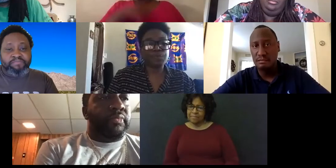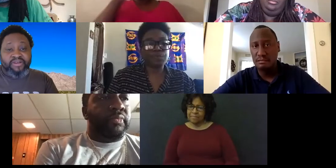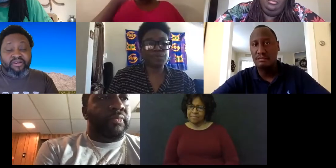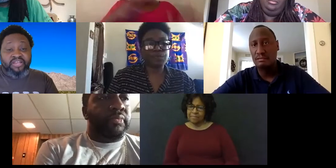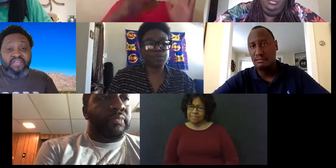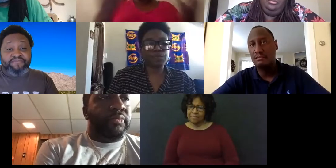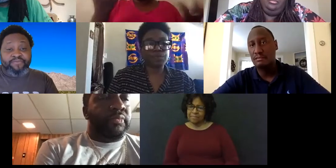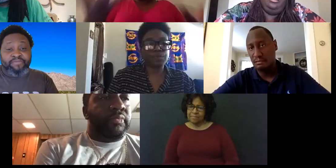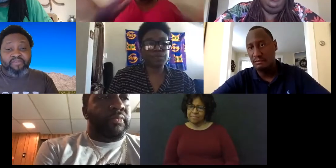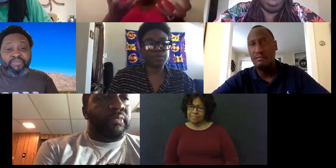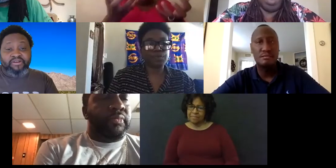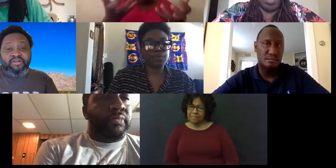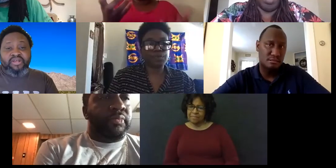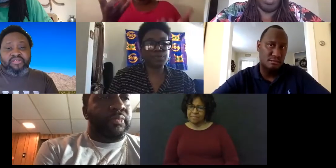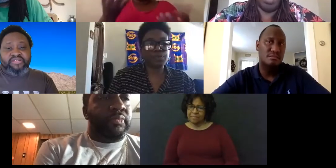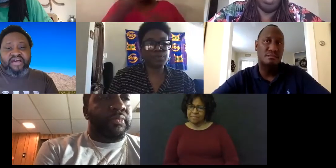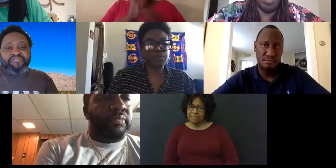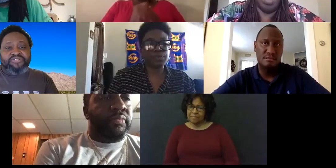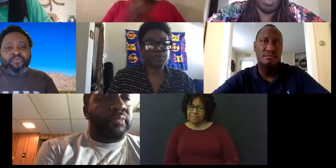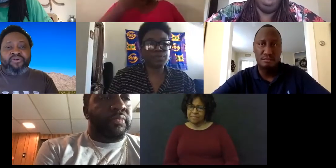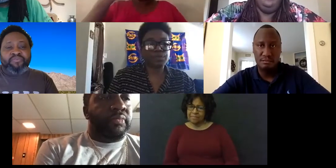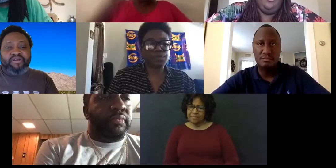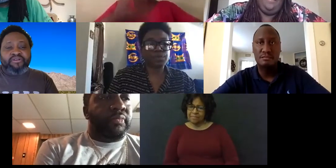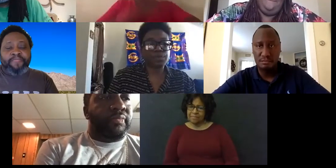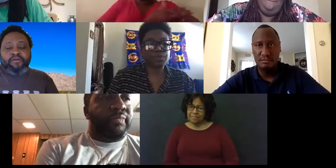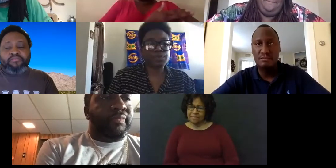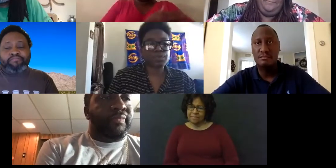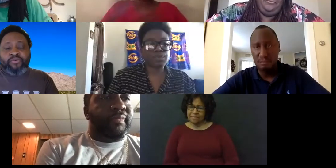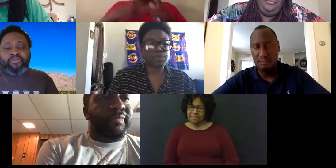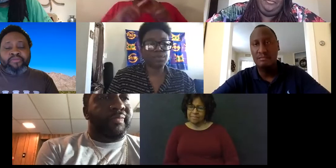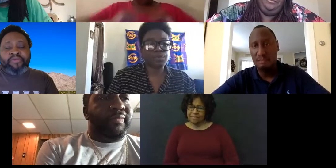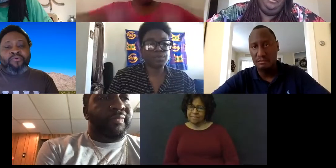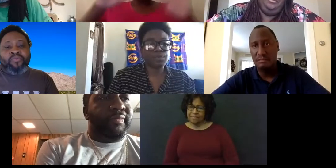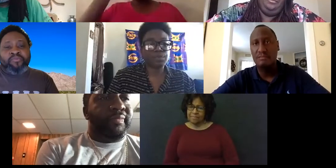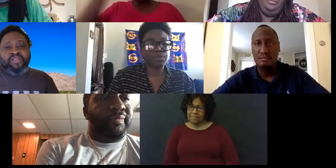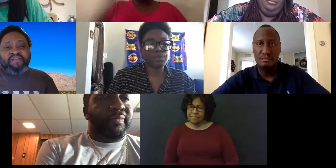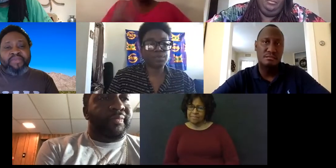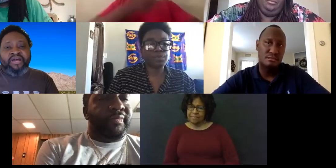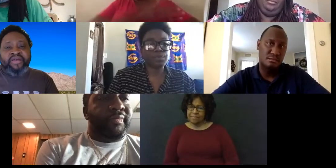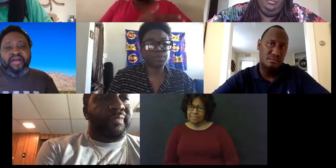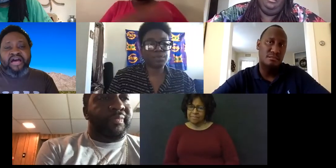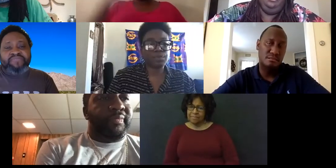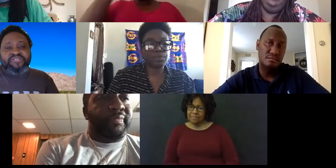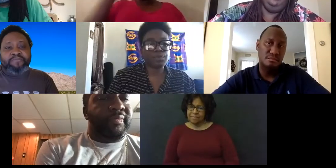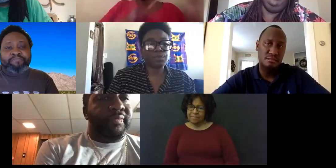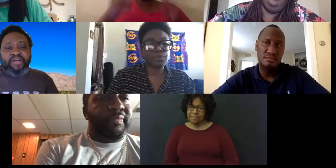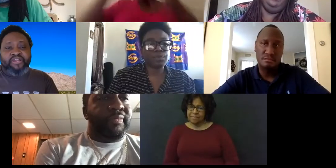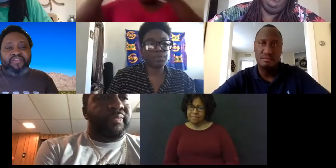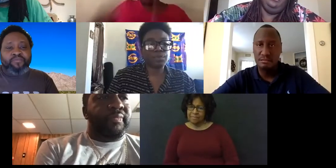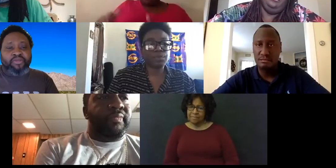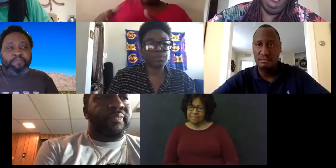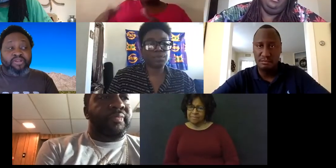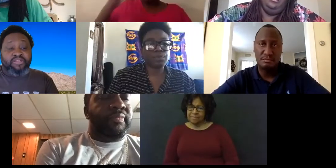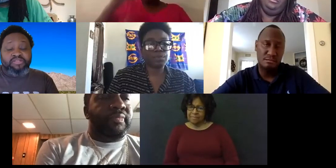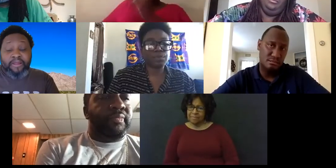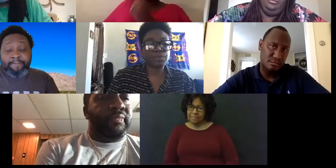things better. And if we make them better, things obviously will be better. Will there be people who will be left behind? Obviously, but if